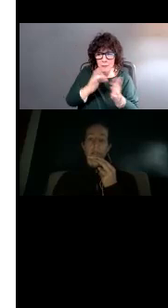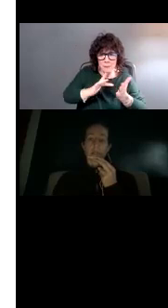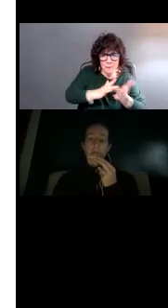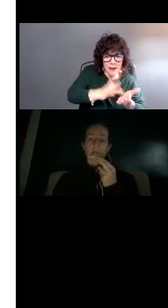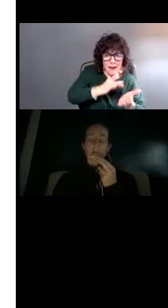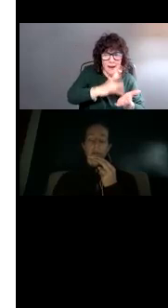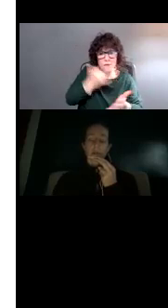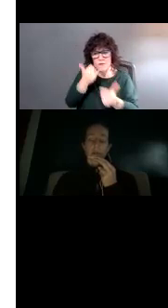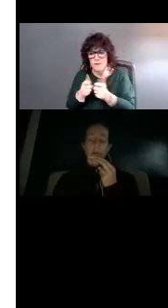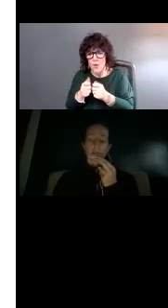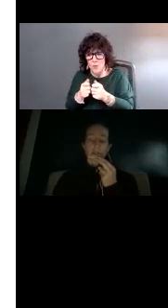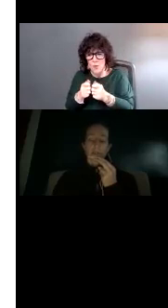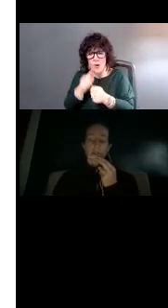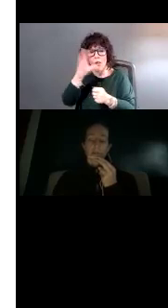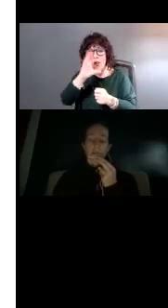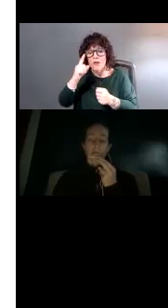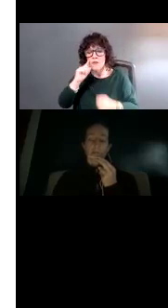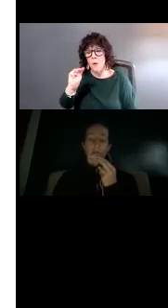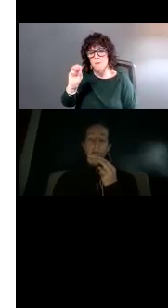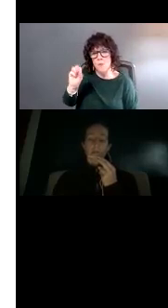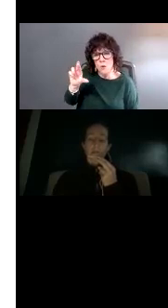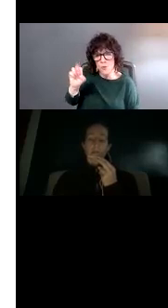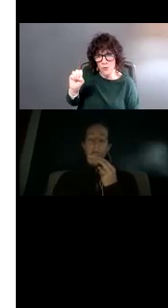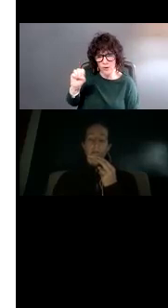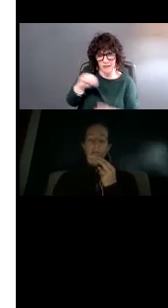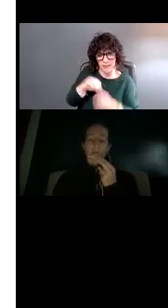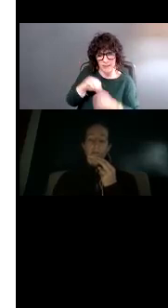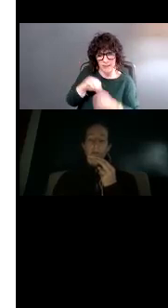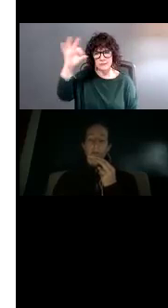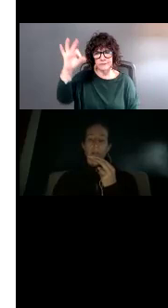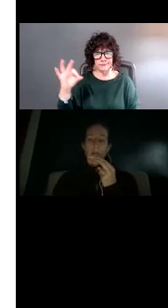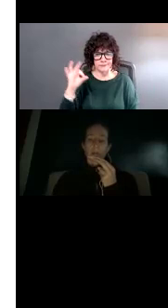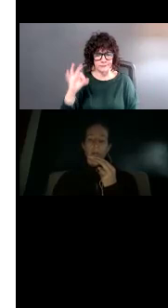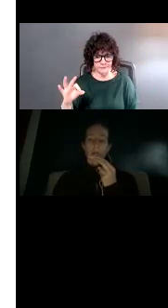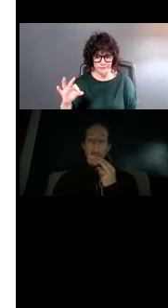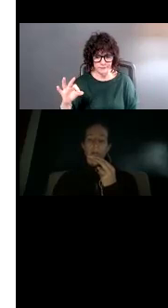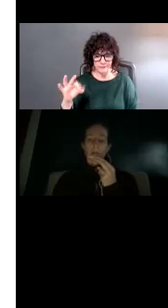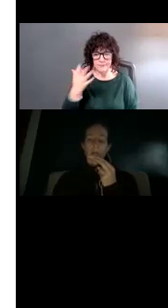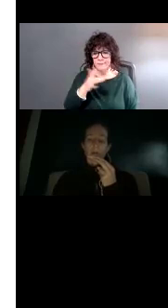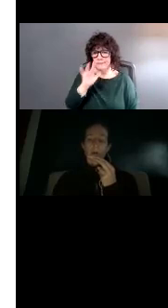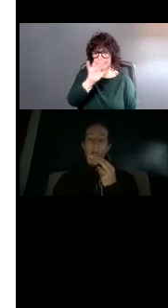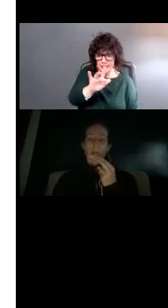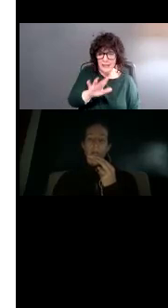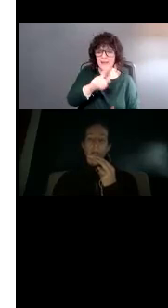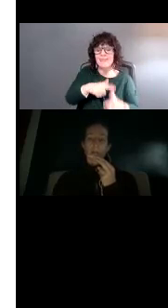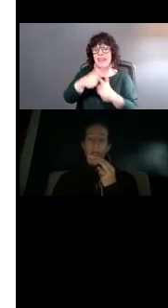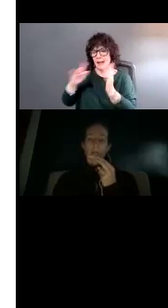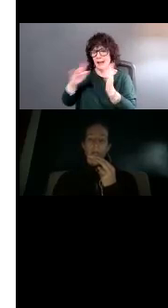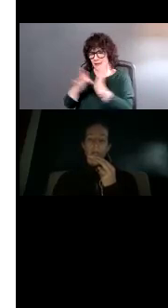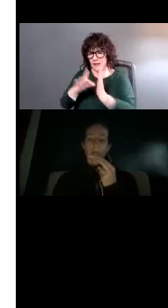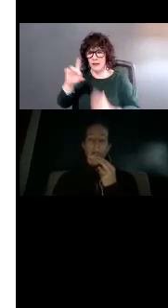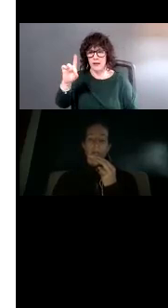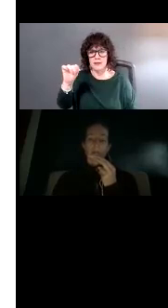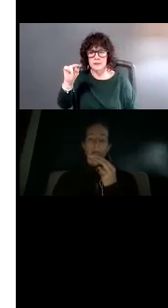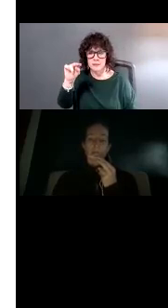done to activate the interpreting. If you cannot hear the interpreter on your channel, please ask for help in the chat or